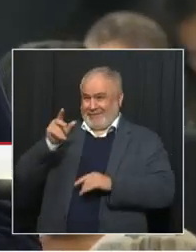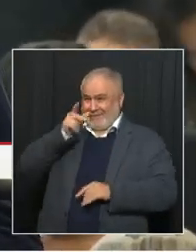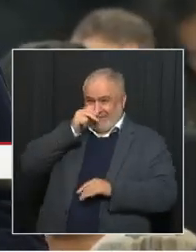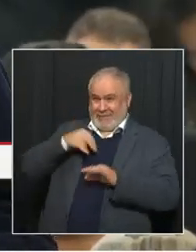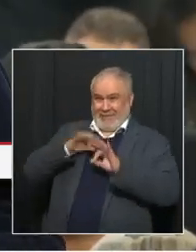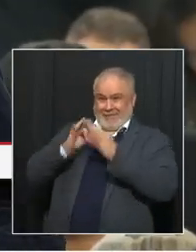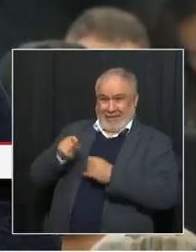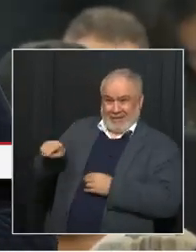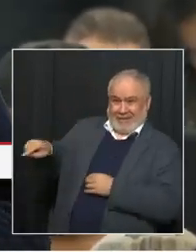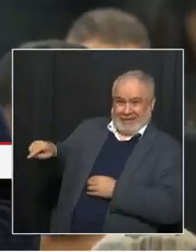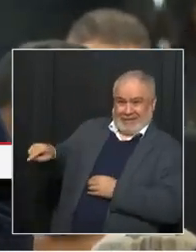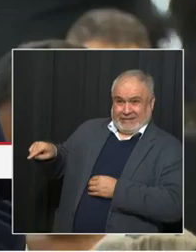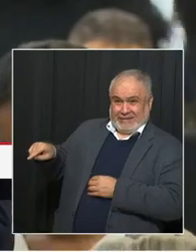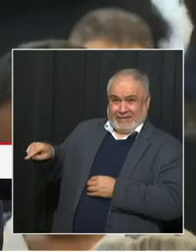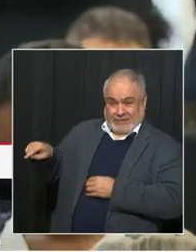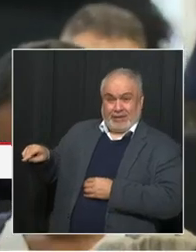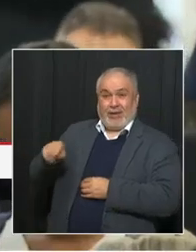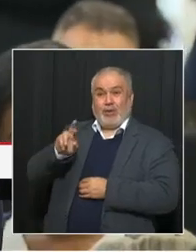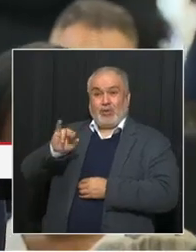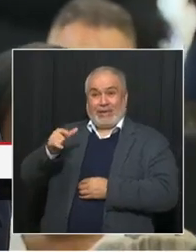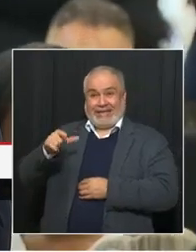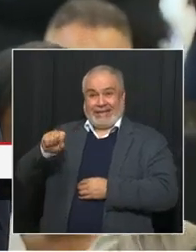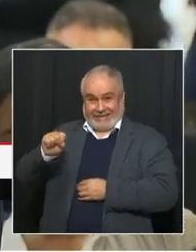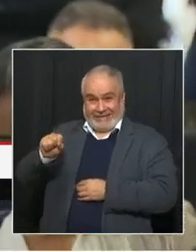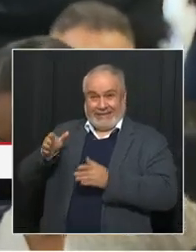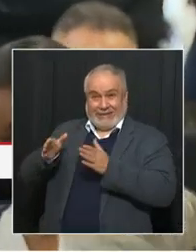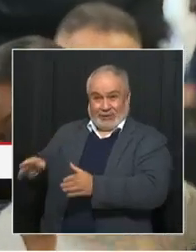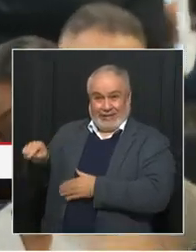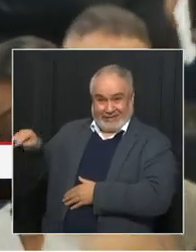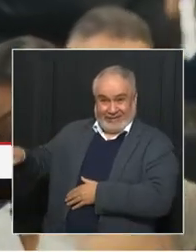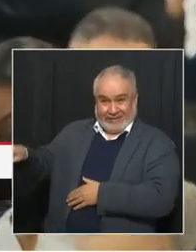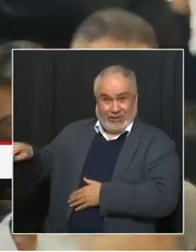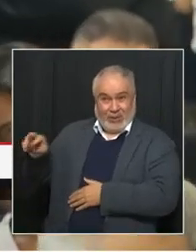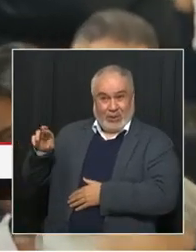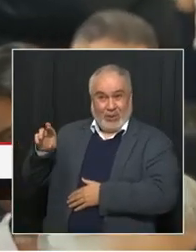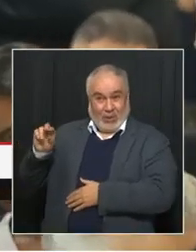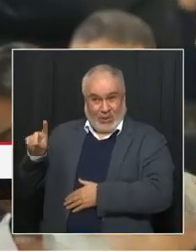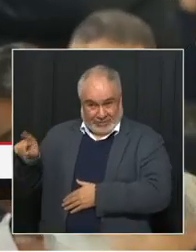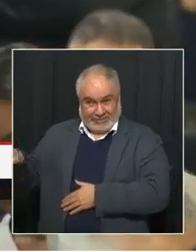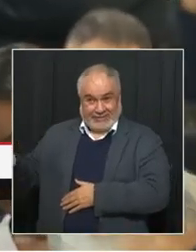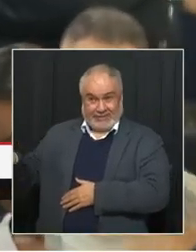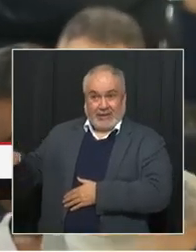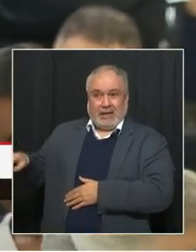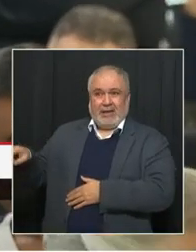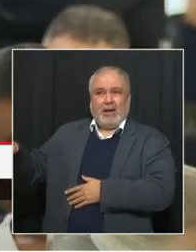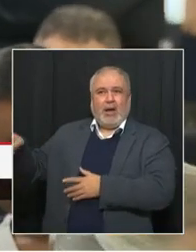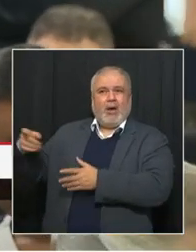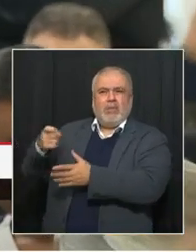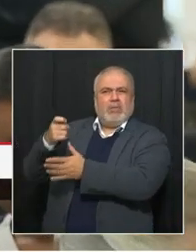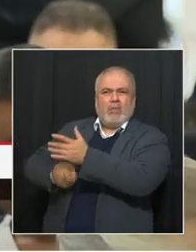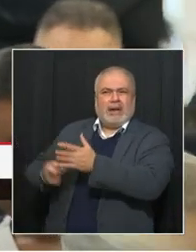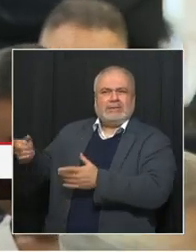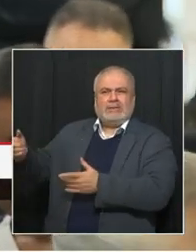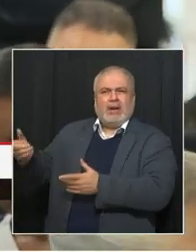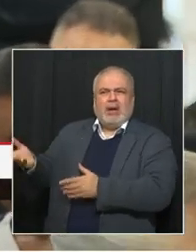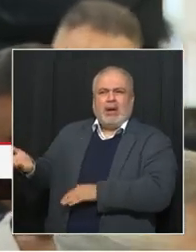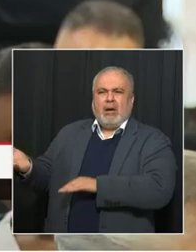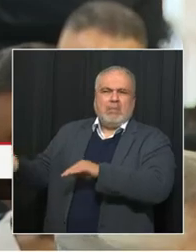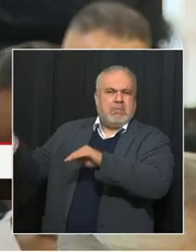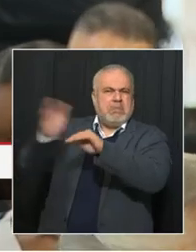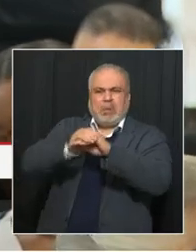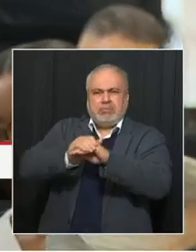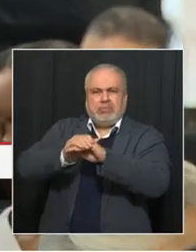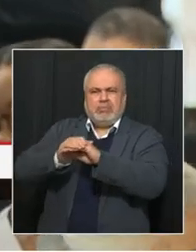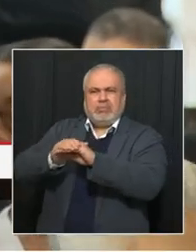Road. Mm-hmm. But the prices there are above